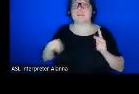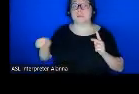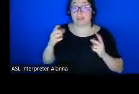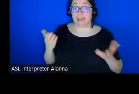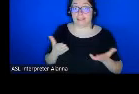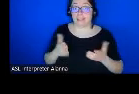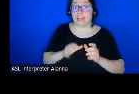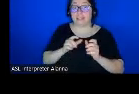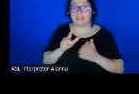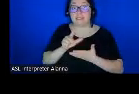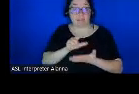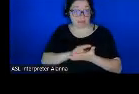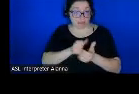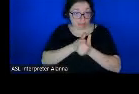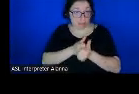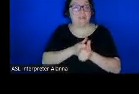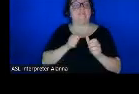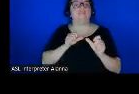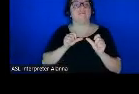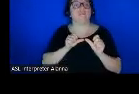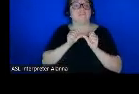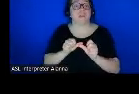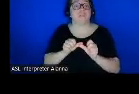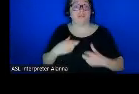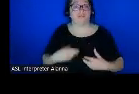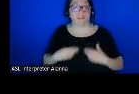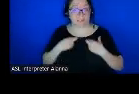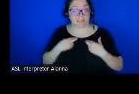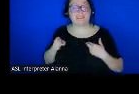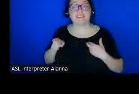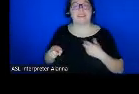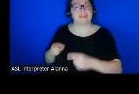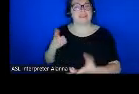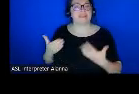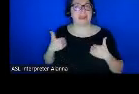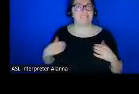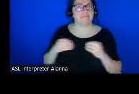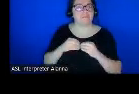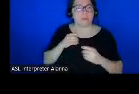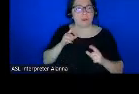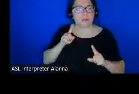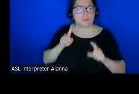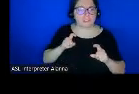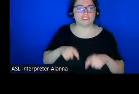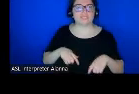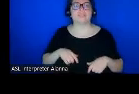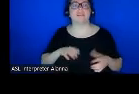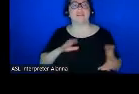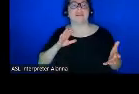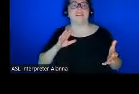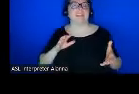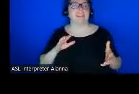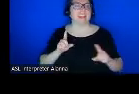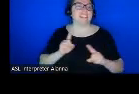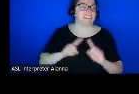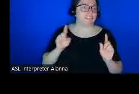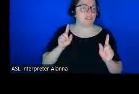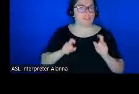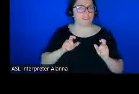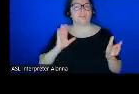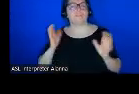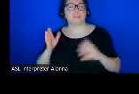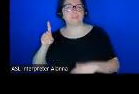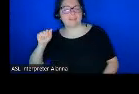residents they might have different questions concerns barriers than people who are here on daca status for example or people who are here as